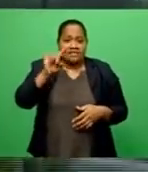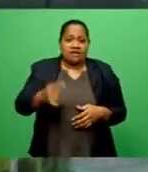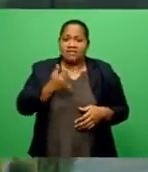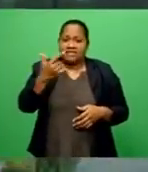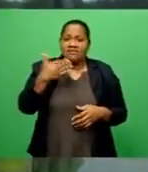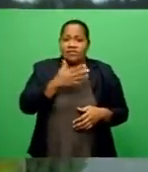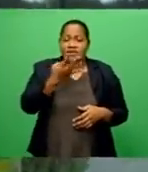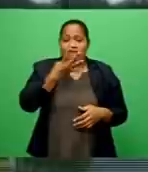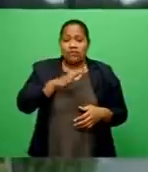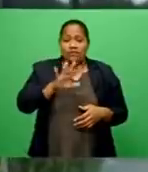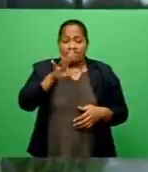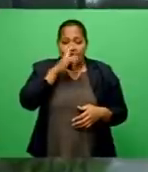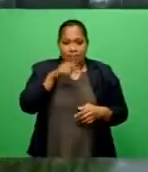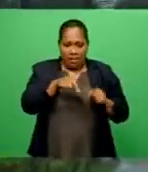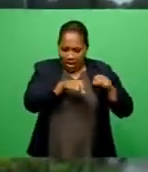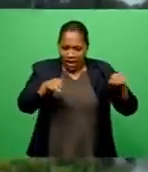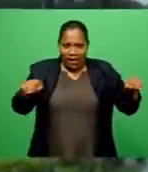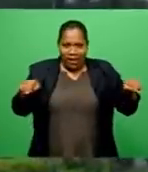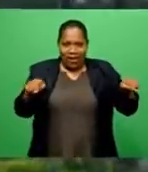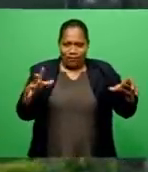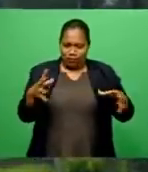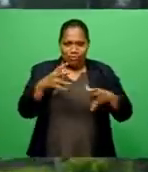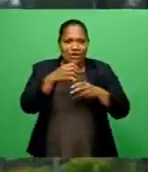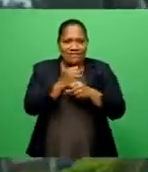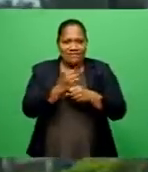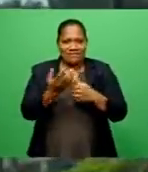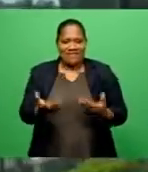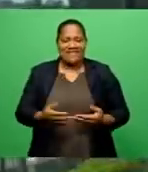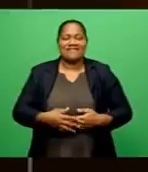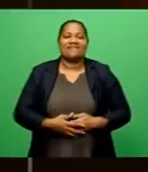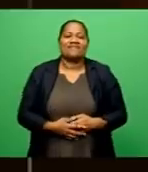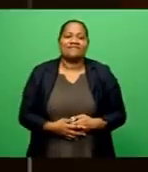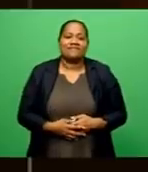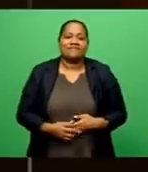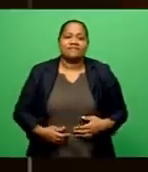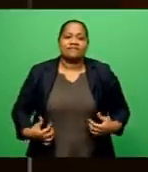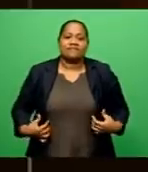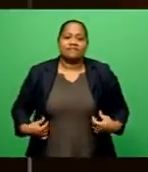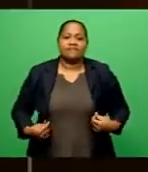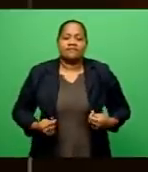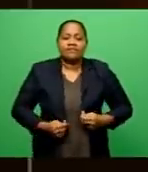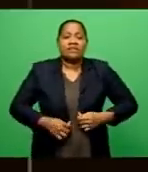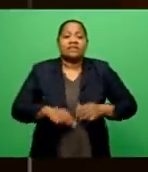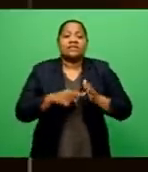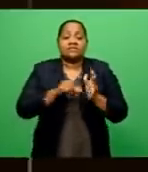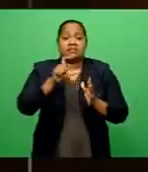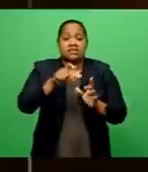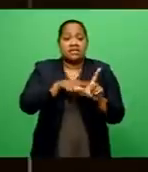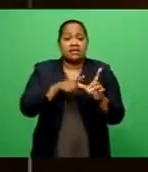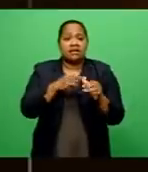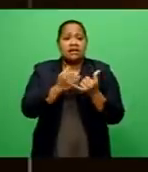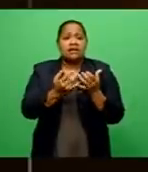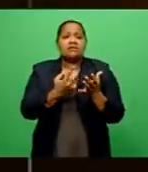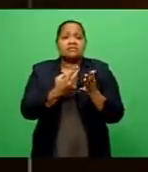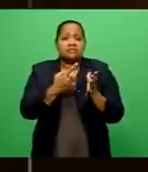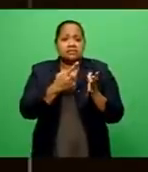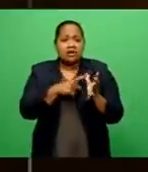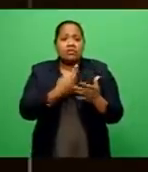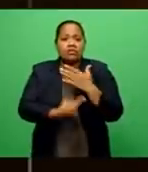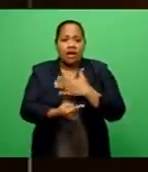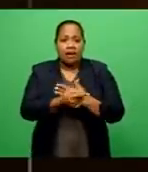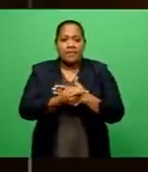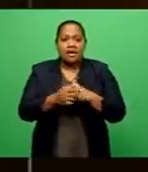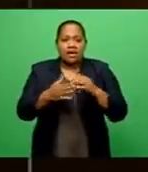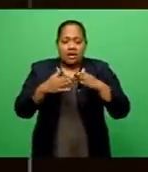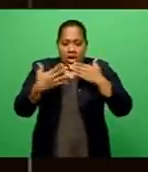5,775 evacuees. Karlini Tavi, FBC News. Tropical Cyclone Yasa was downgraded to a Category